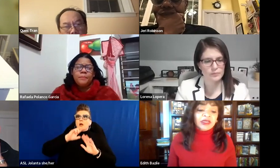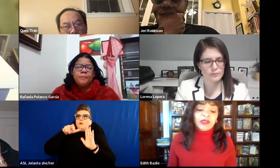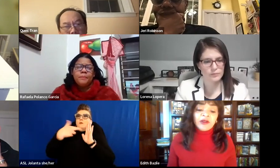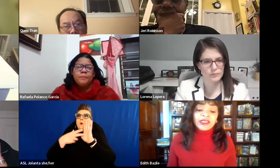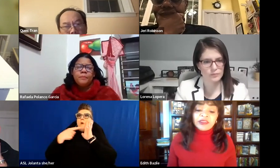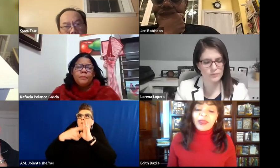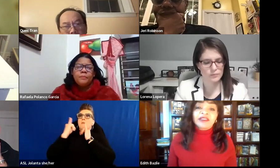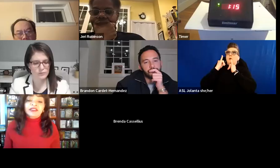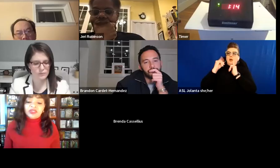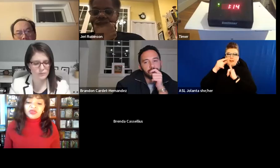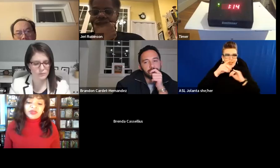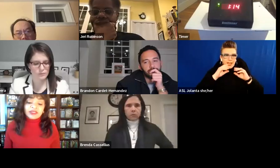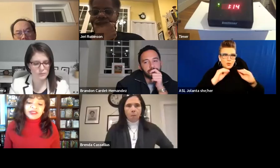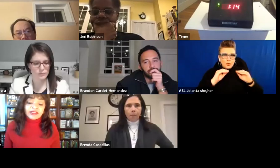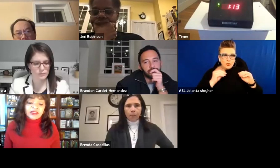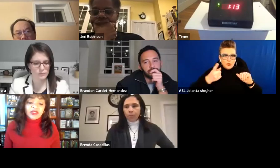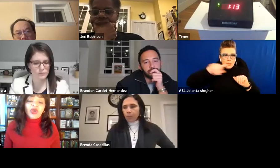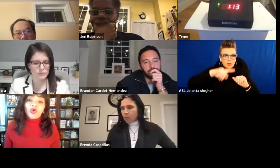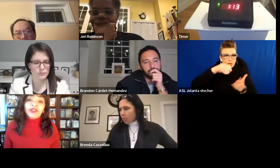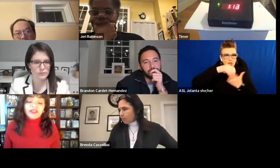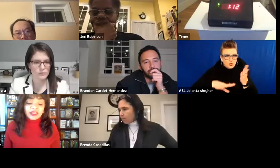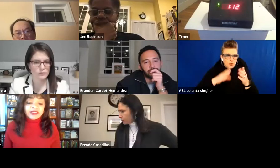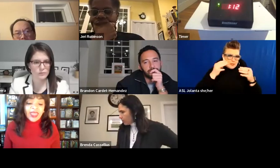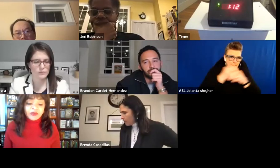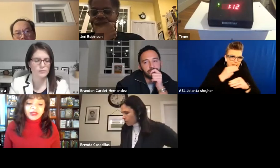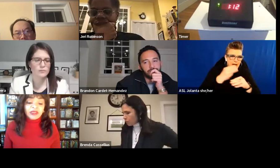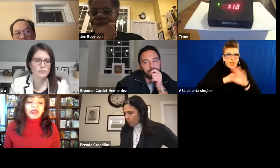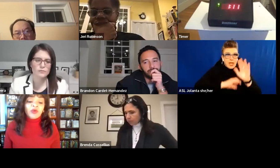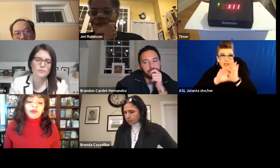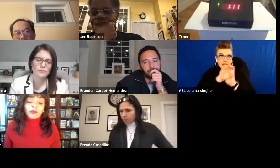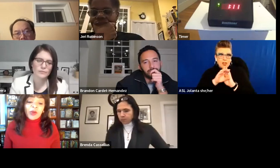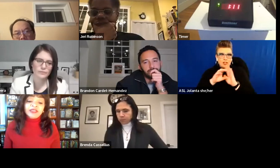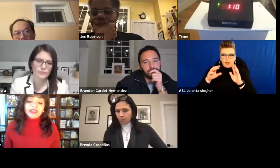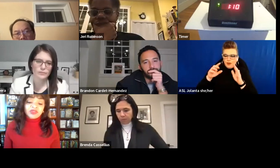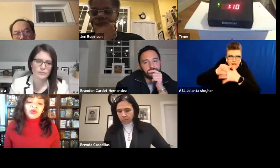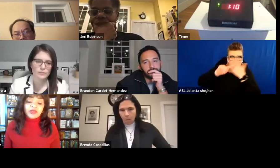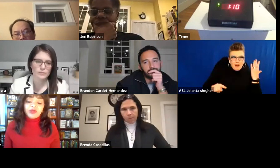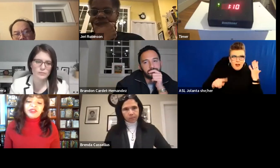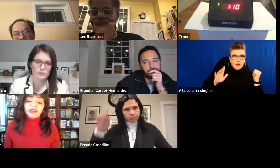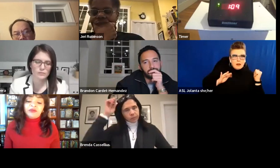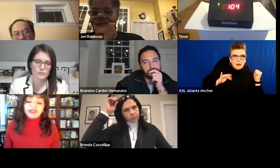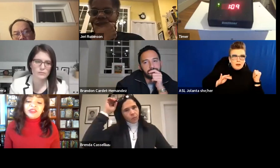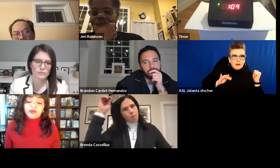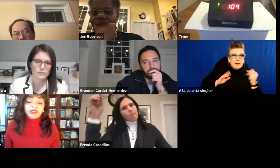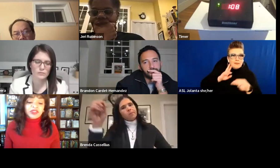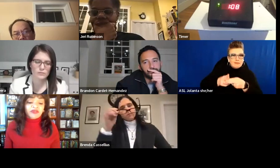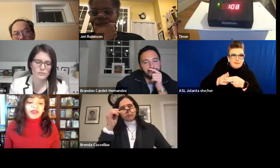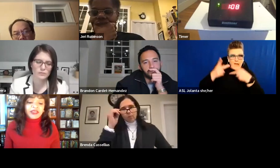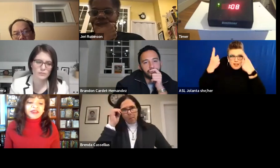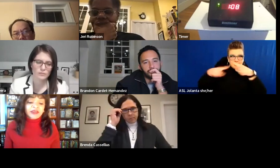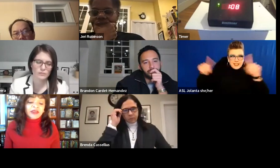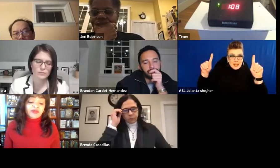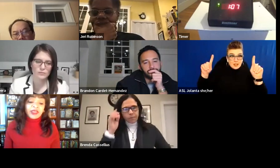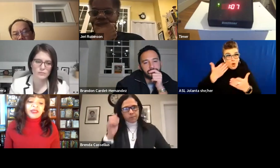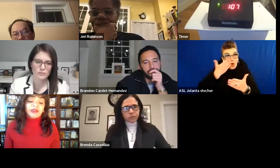character independence and school success good things happen when positive school community and business partners are